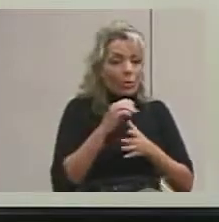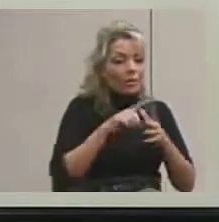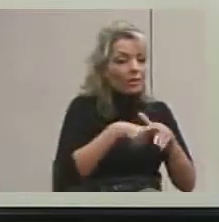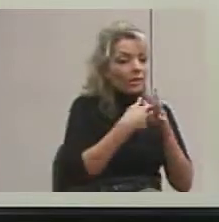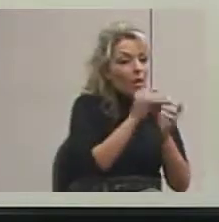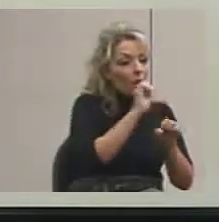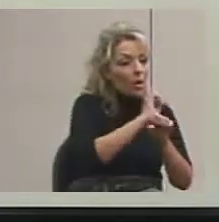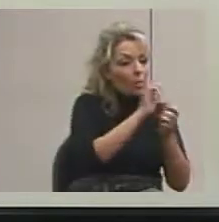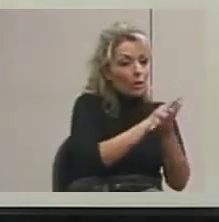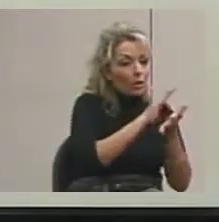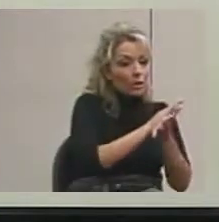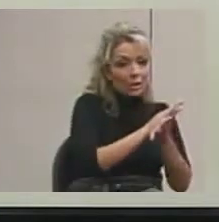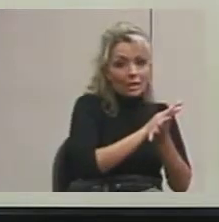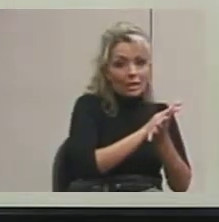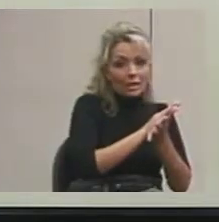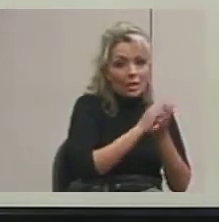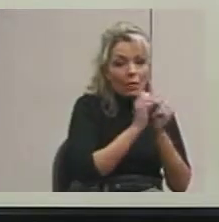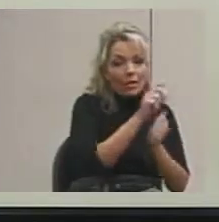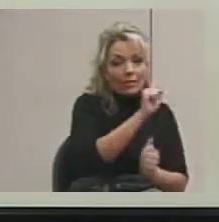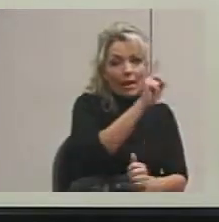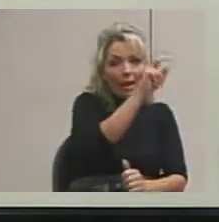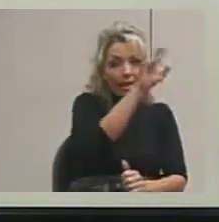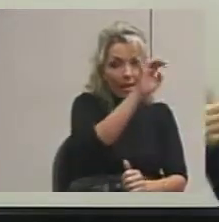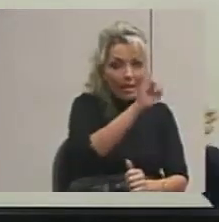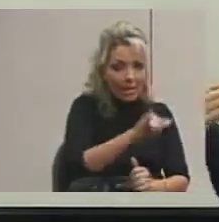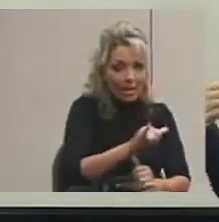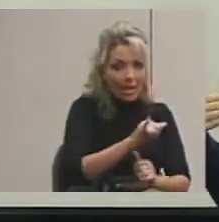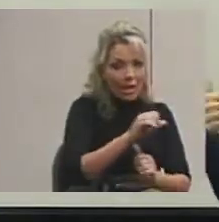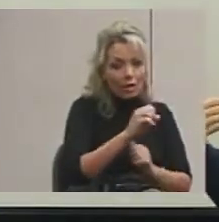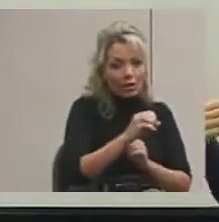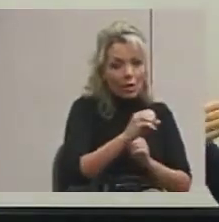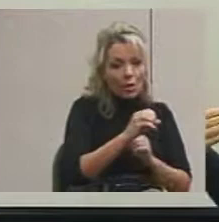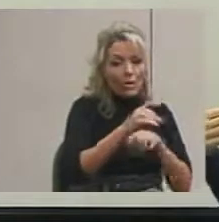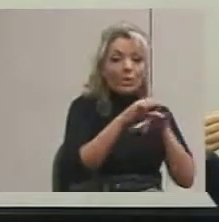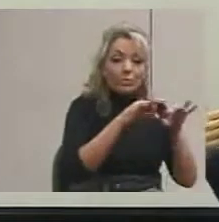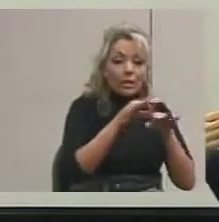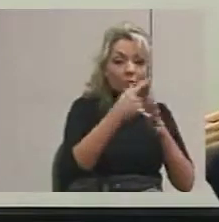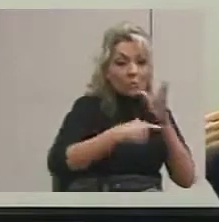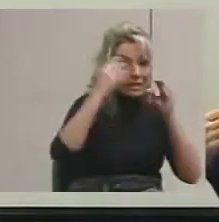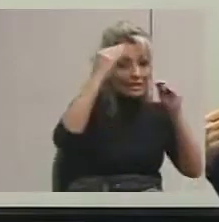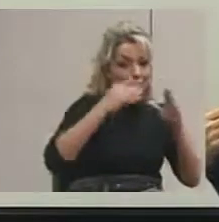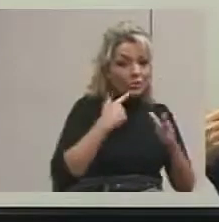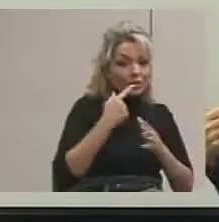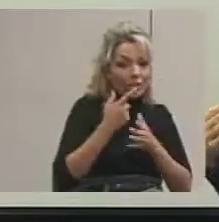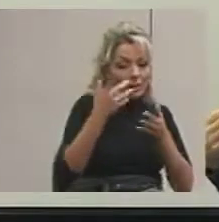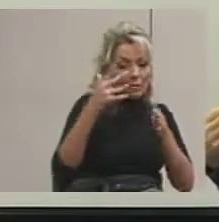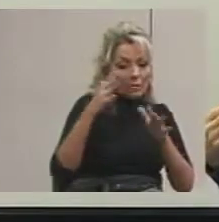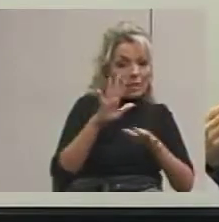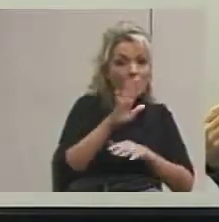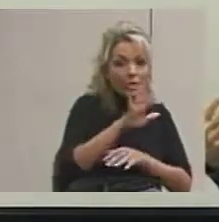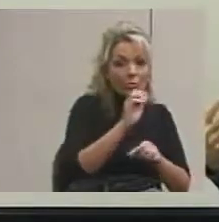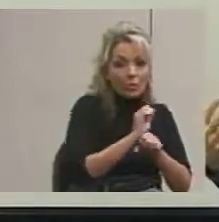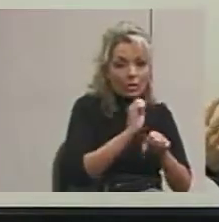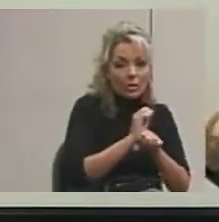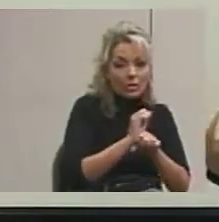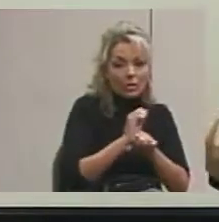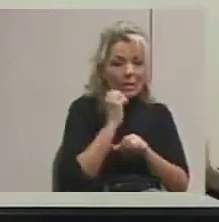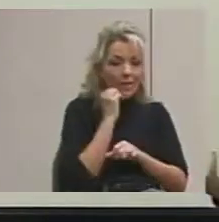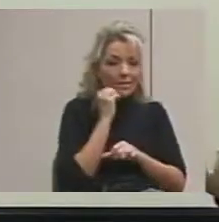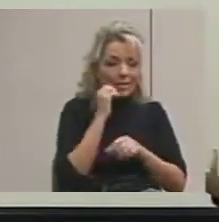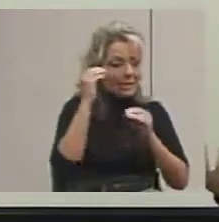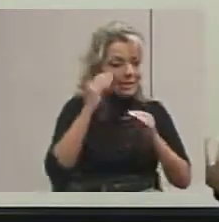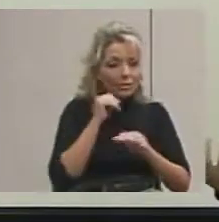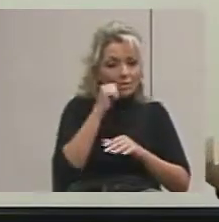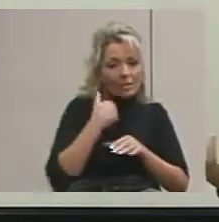quick tally of this is what the teacher said he needs so that we can compare the planner. Because in a day's time, the teachers don't have time to get